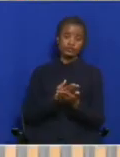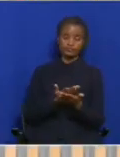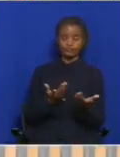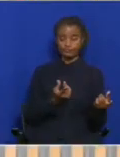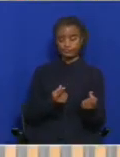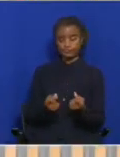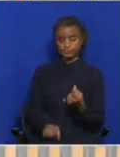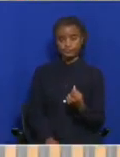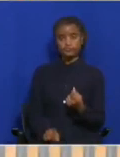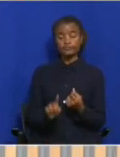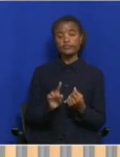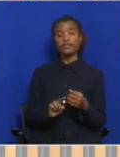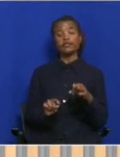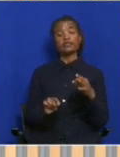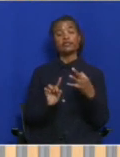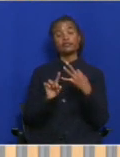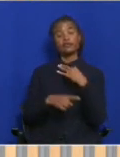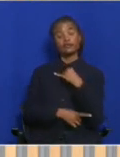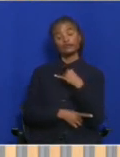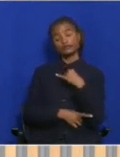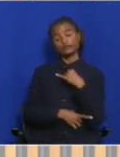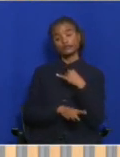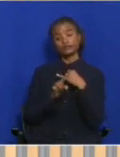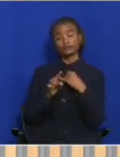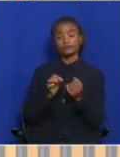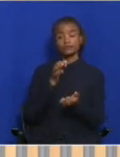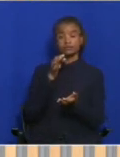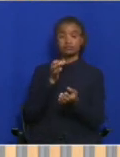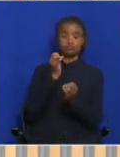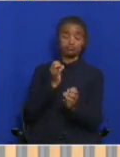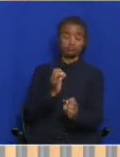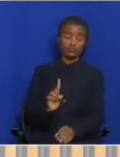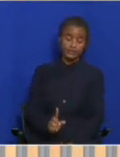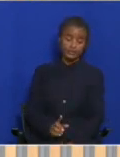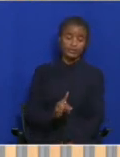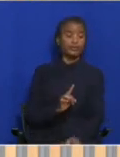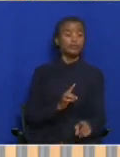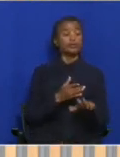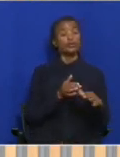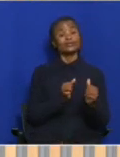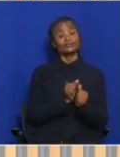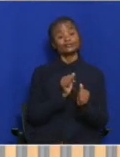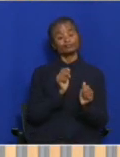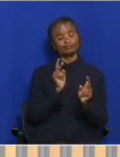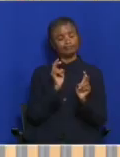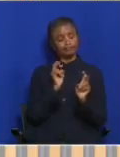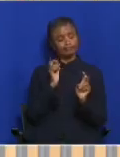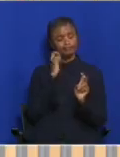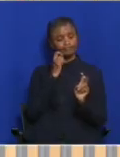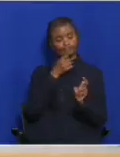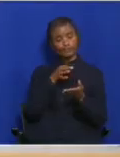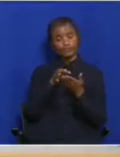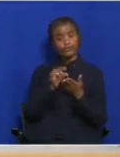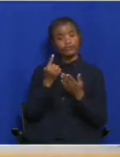main submission, if I may, Chair, is that I've heard what my learned friend said about the recommendation for prosecution.